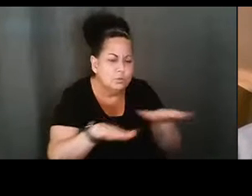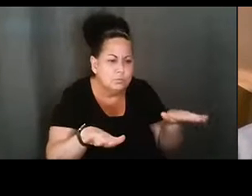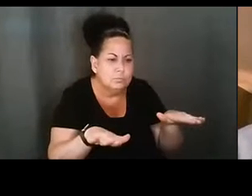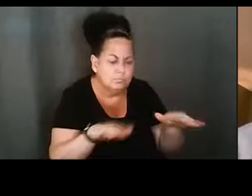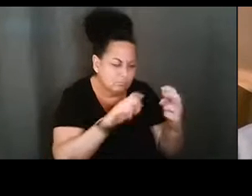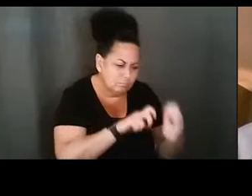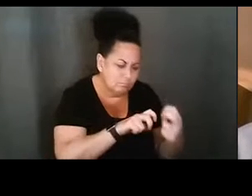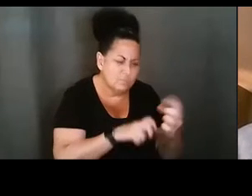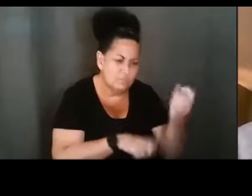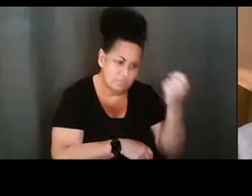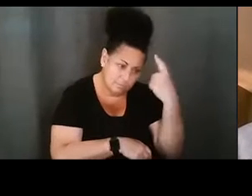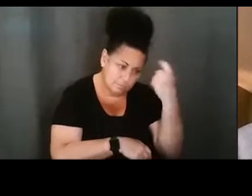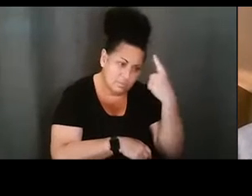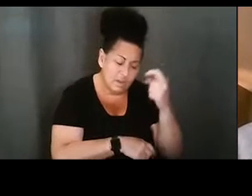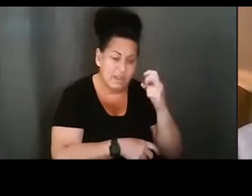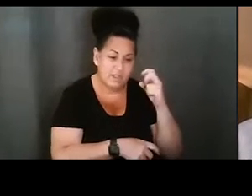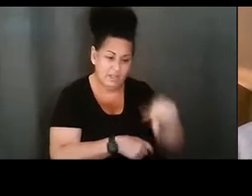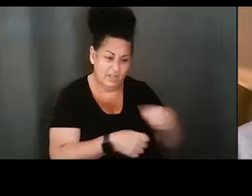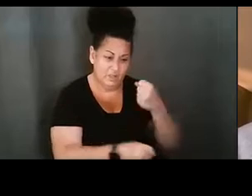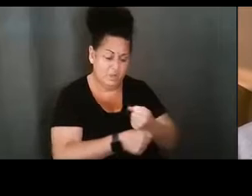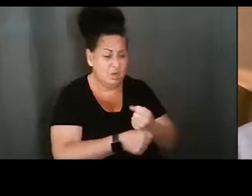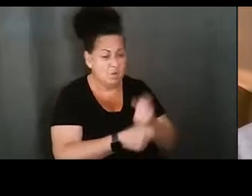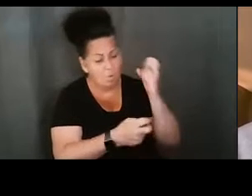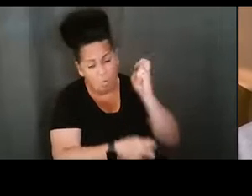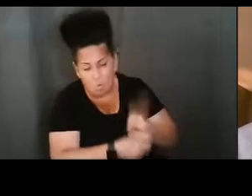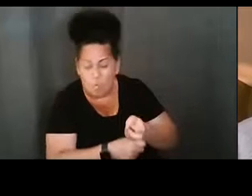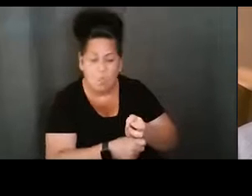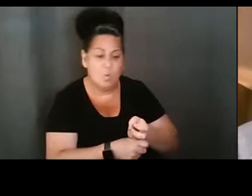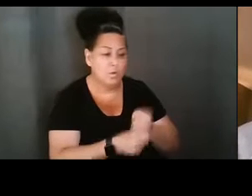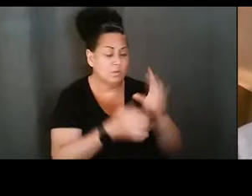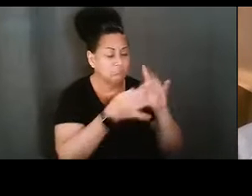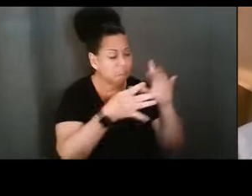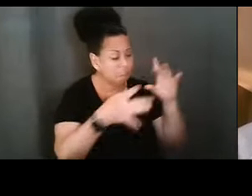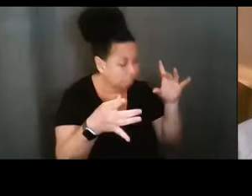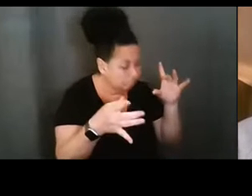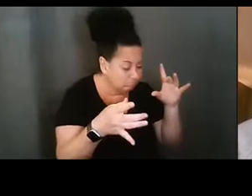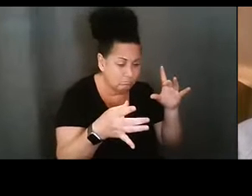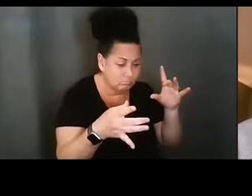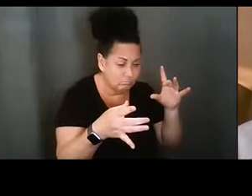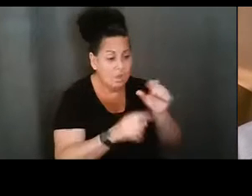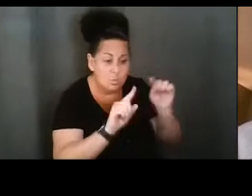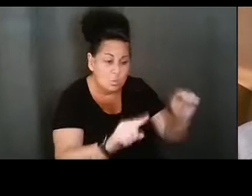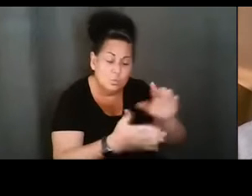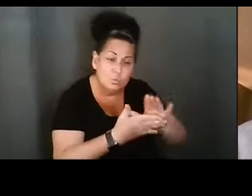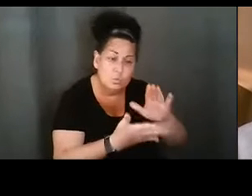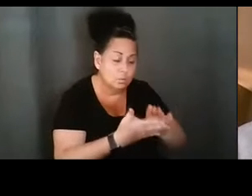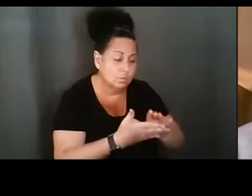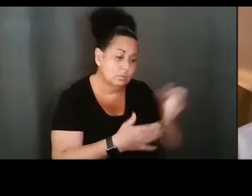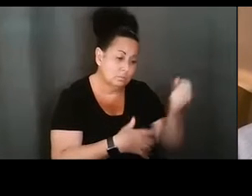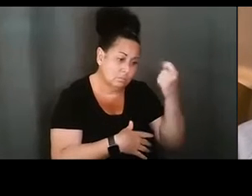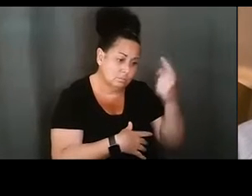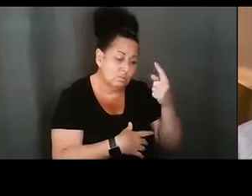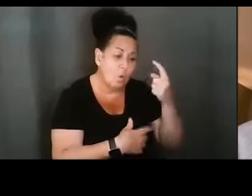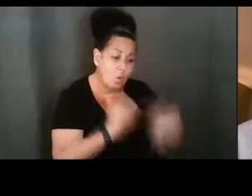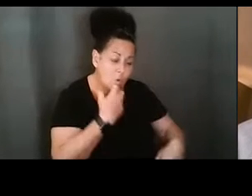been a very difficult time. They've been disconnected. They hadn't been in school. It is very difficult, but their education is